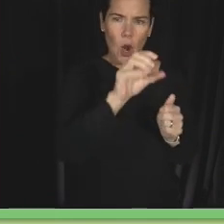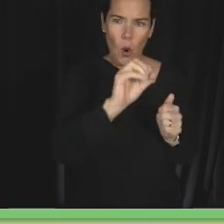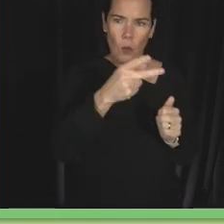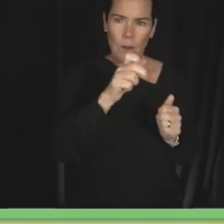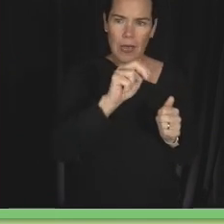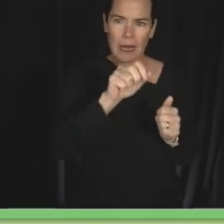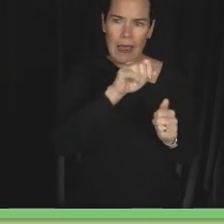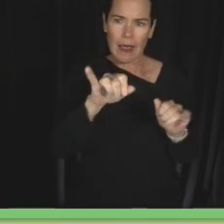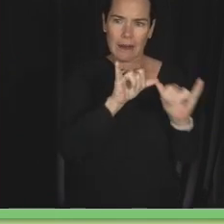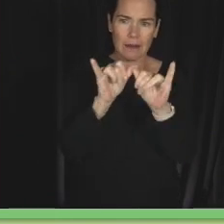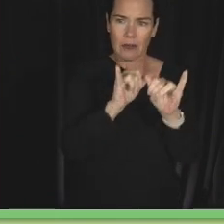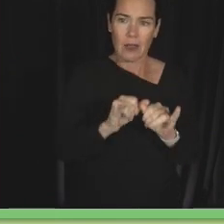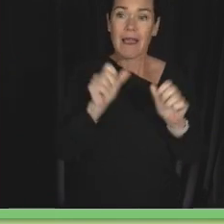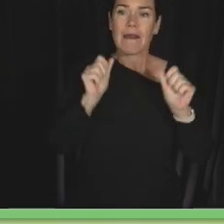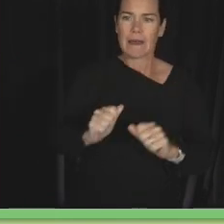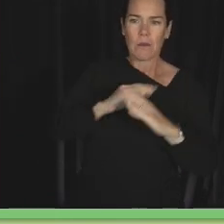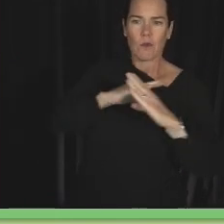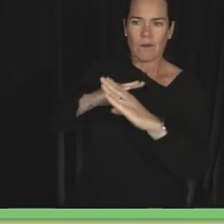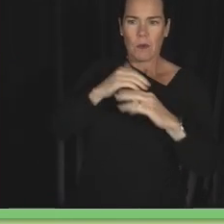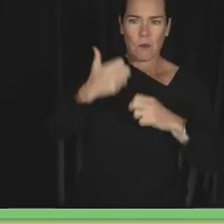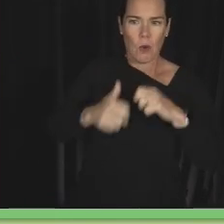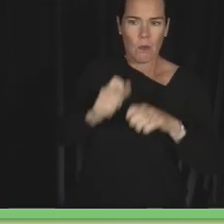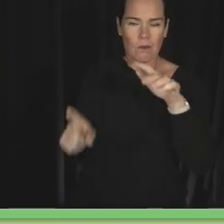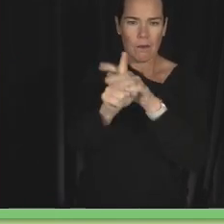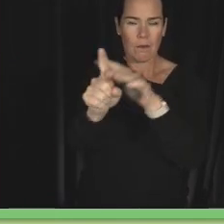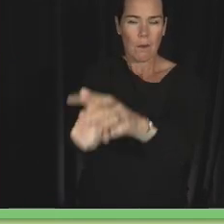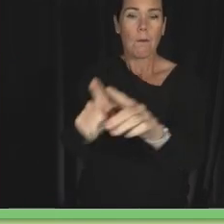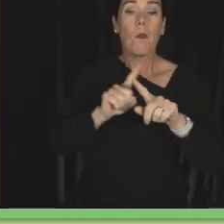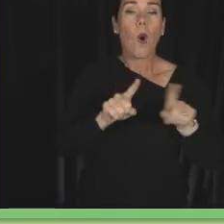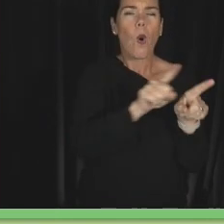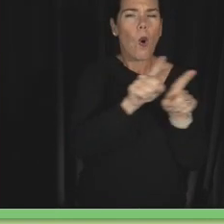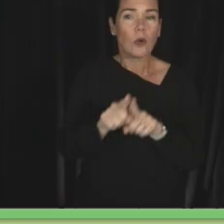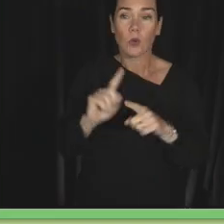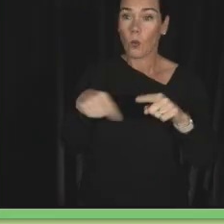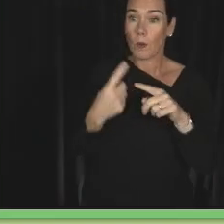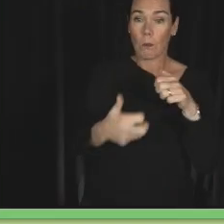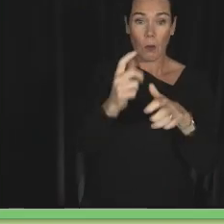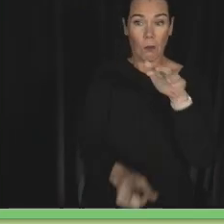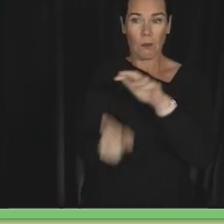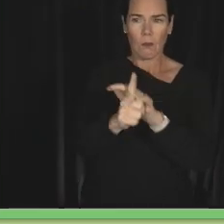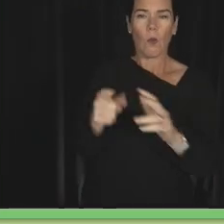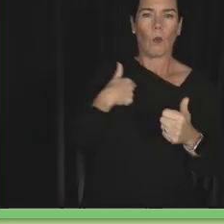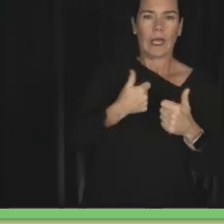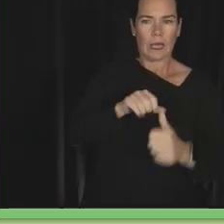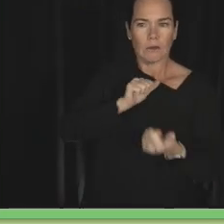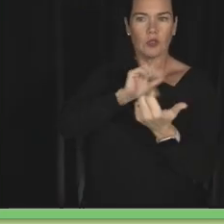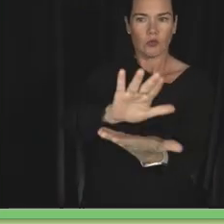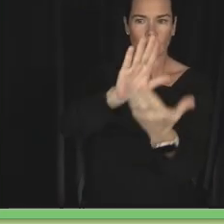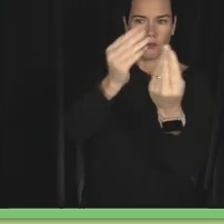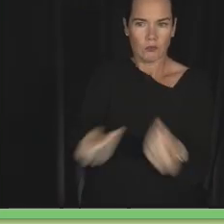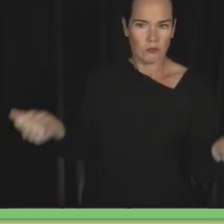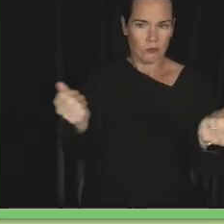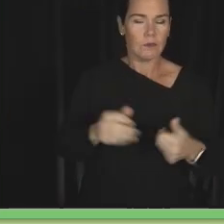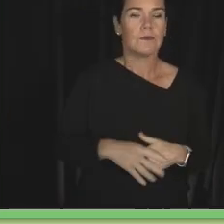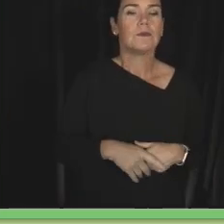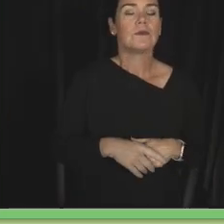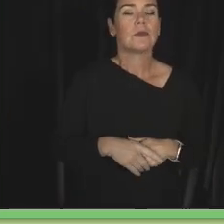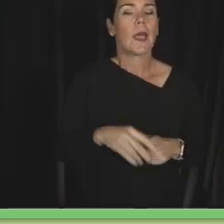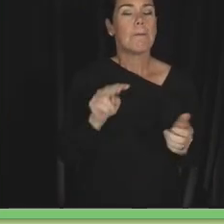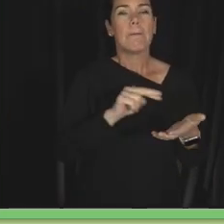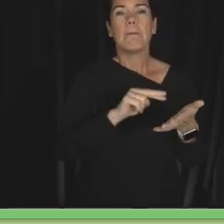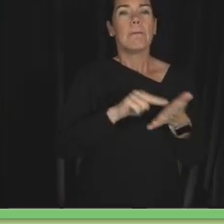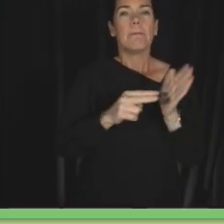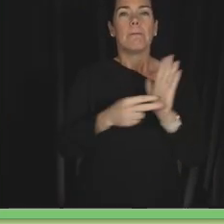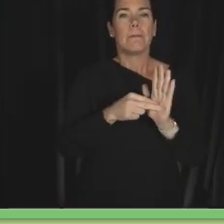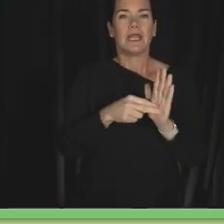SEVs, hopefully before they happen, but also to effectively fight them when they do. And that means ingesting absolutely